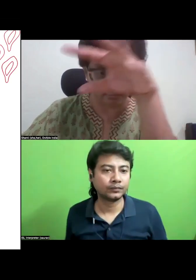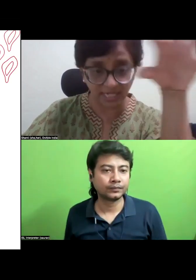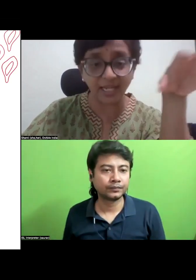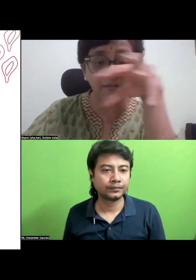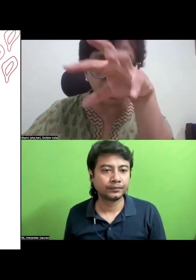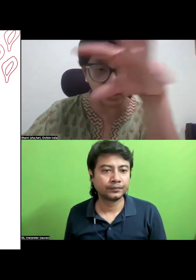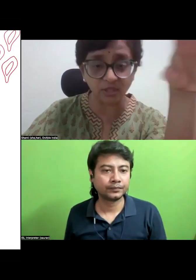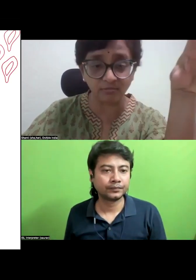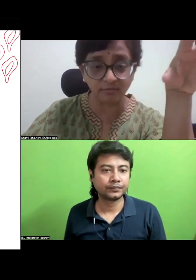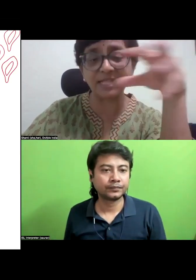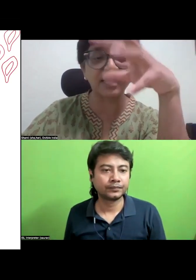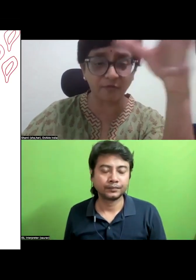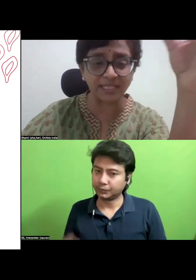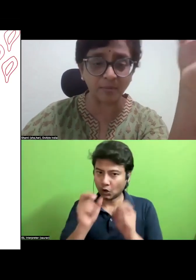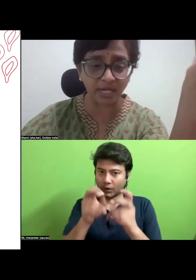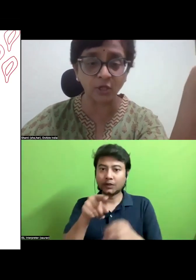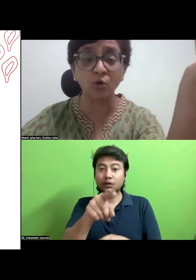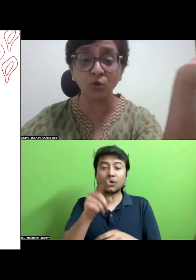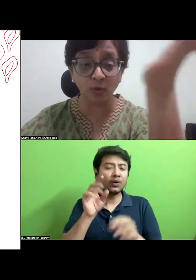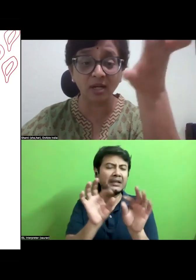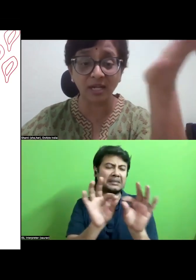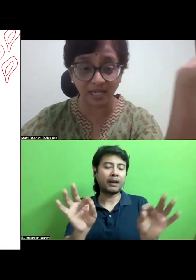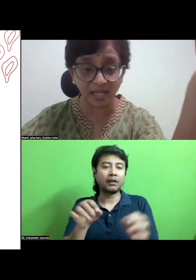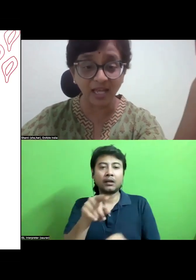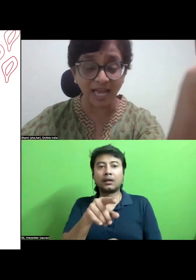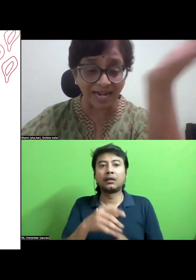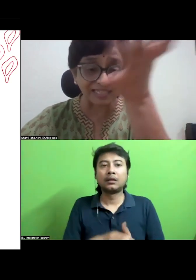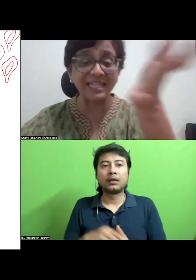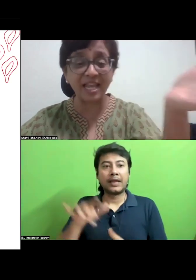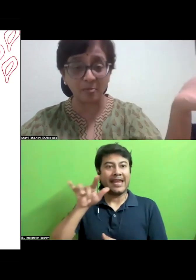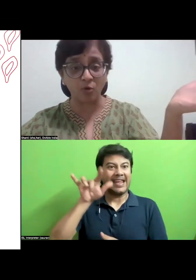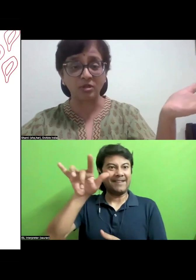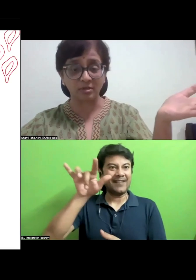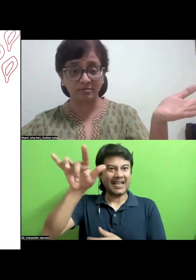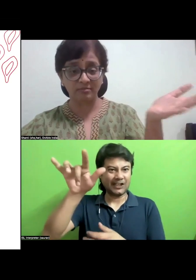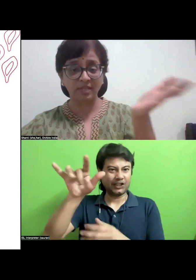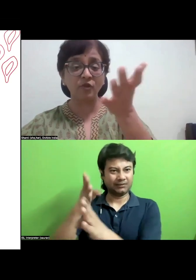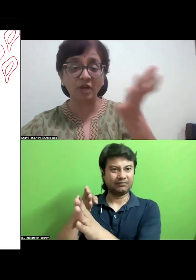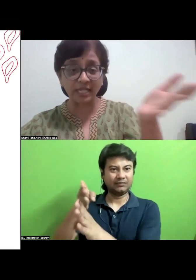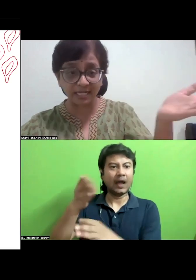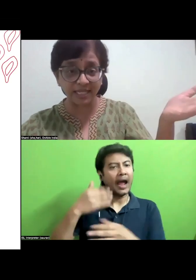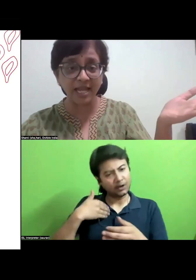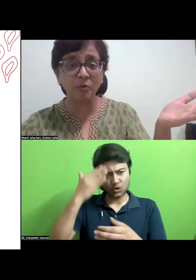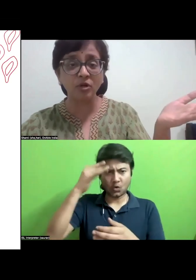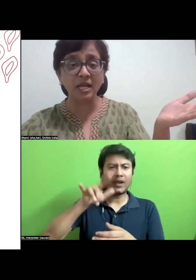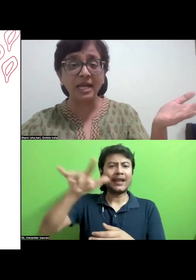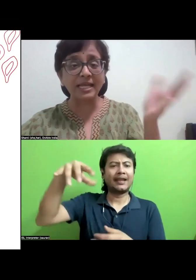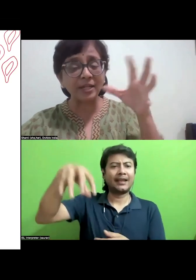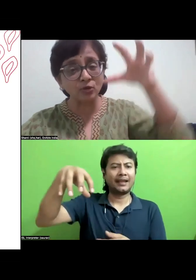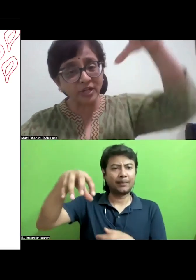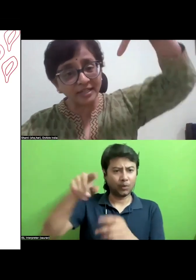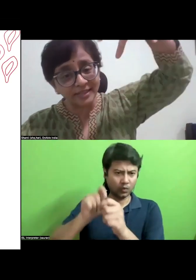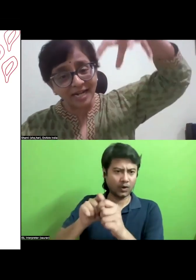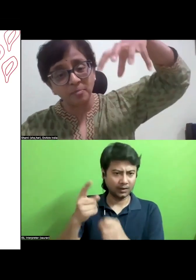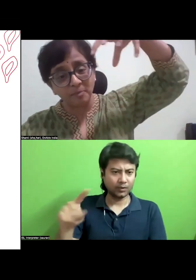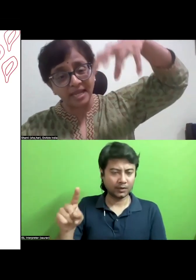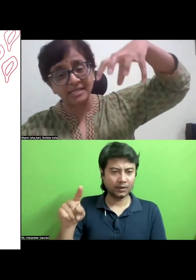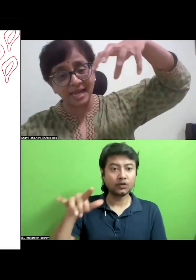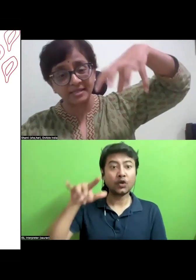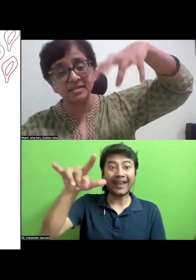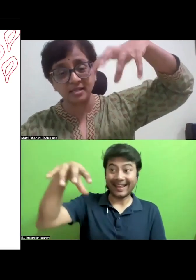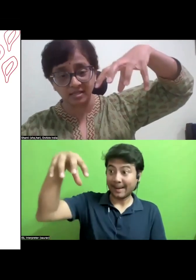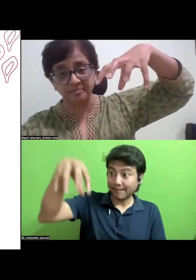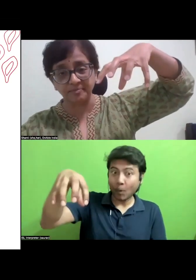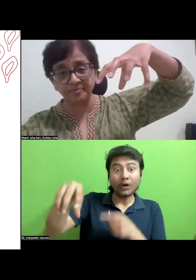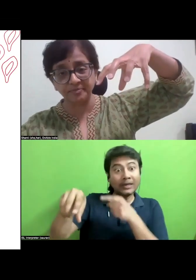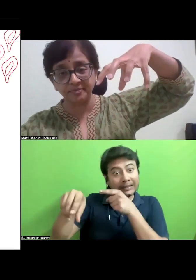you work, that aviation, let's say, for example, I know you work at the airport. If you're working at the airport, can you treat that